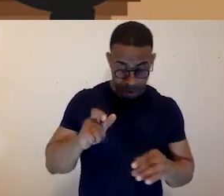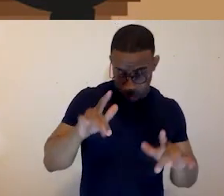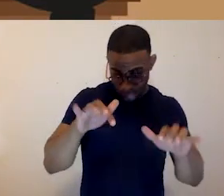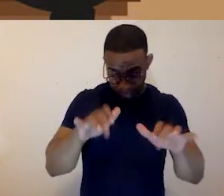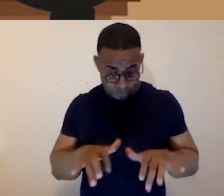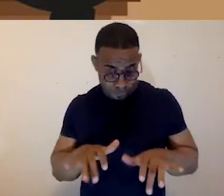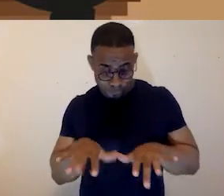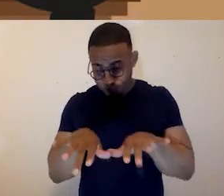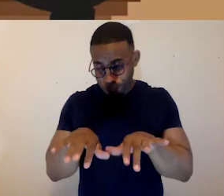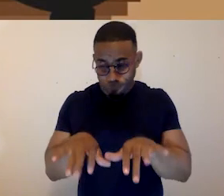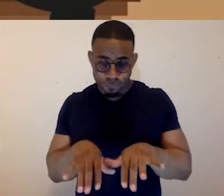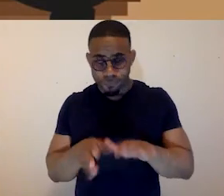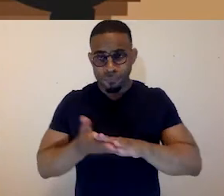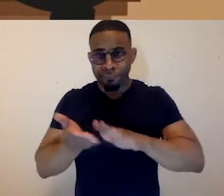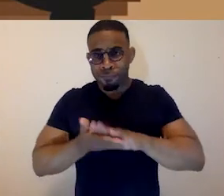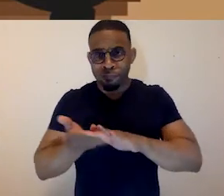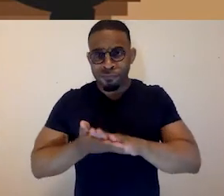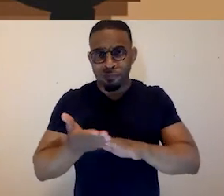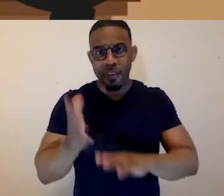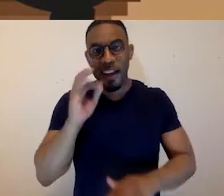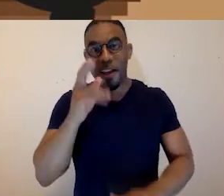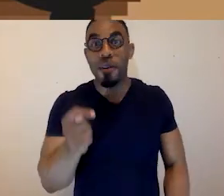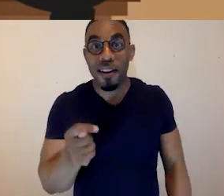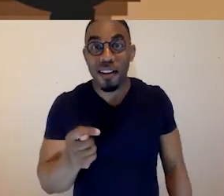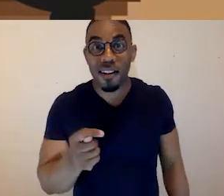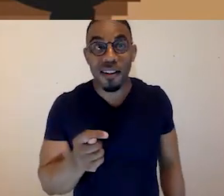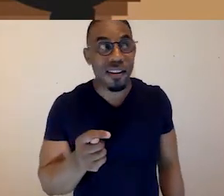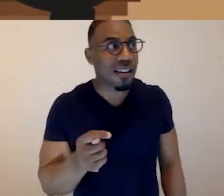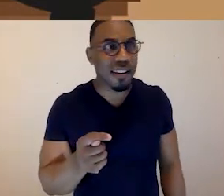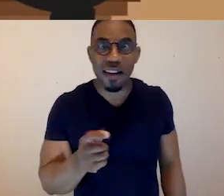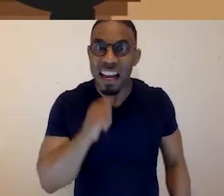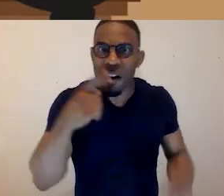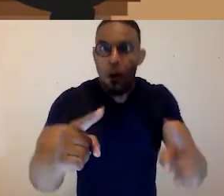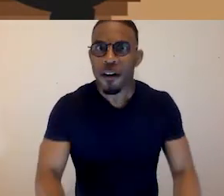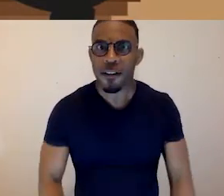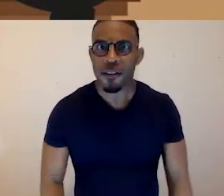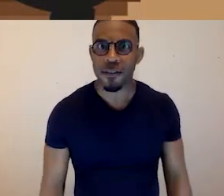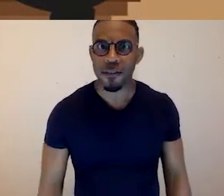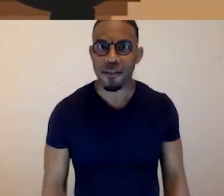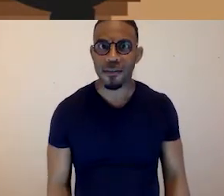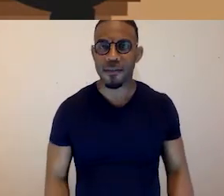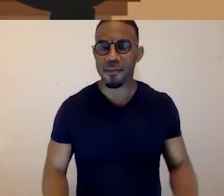of this stuff, and he runs it. And guess what? It doesn't work.